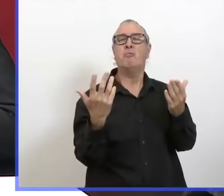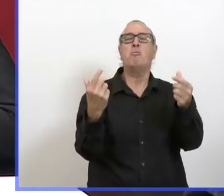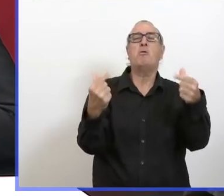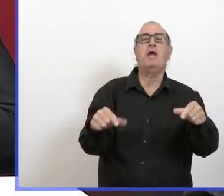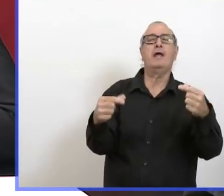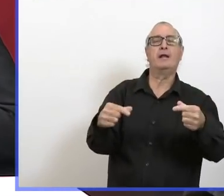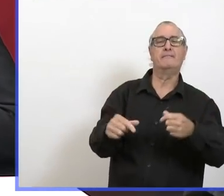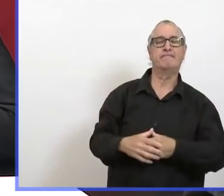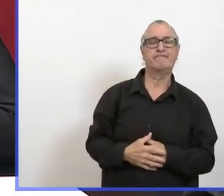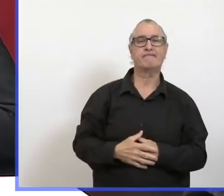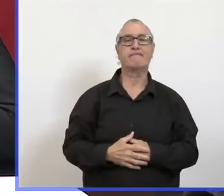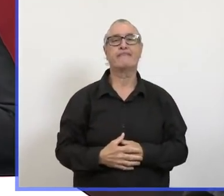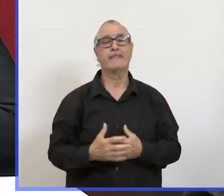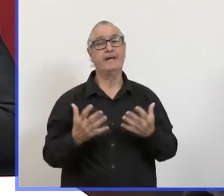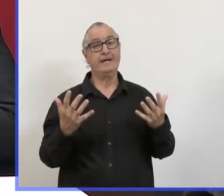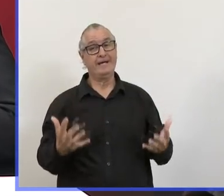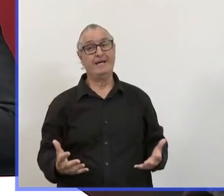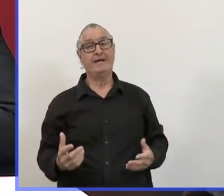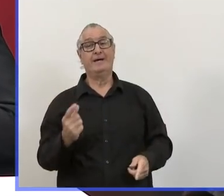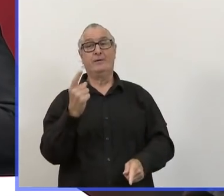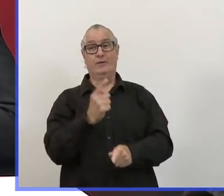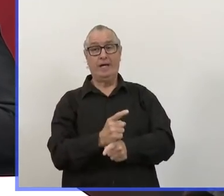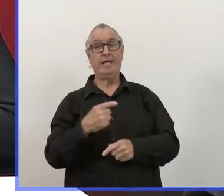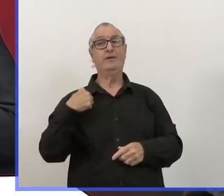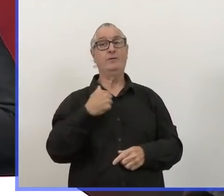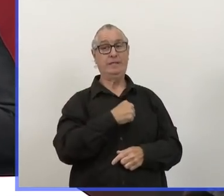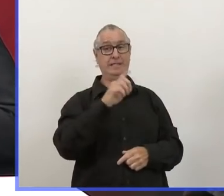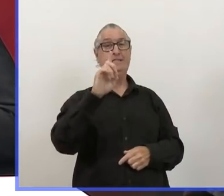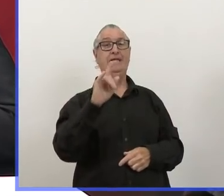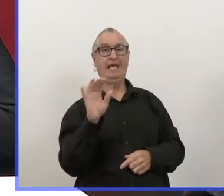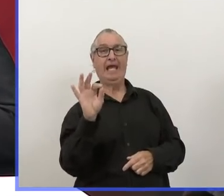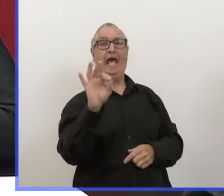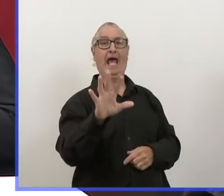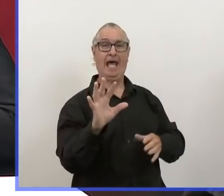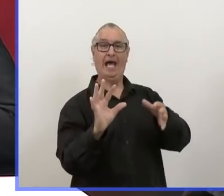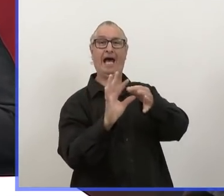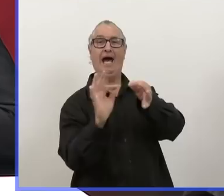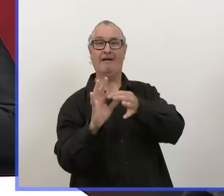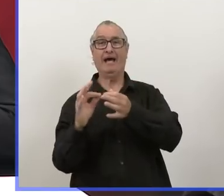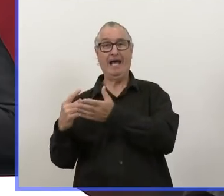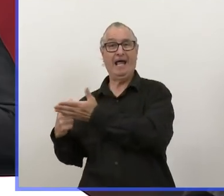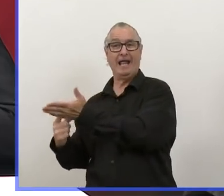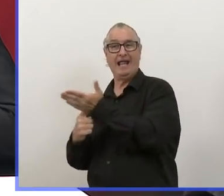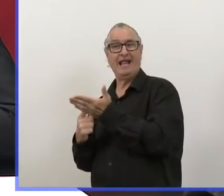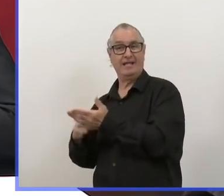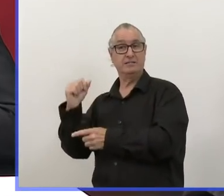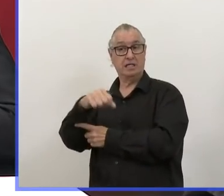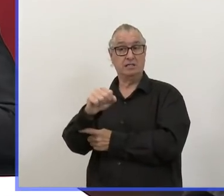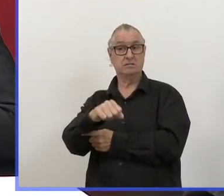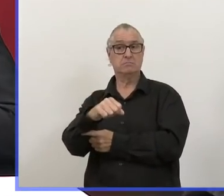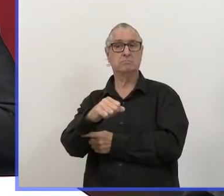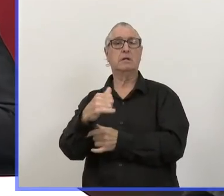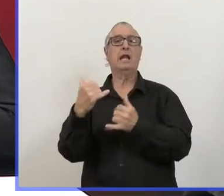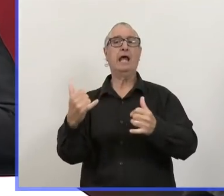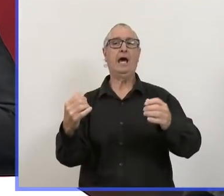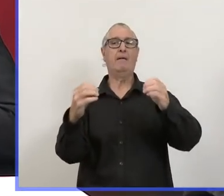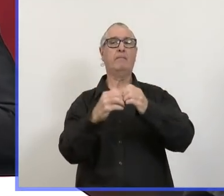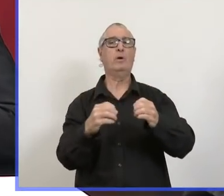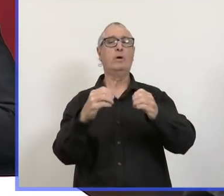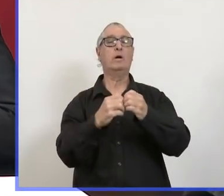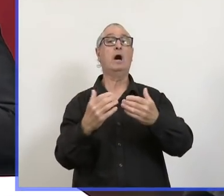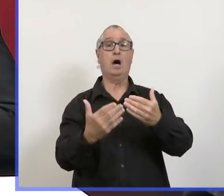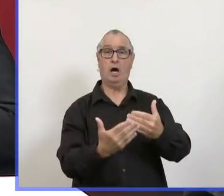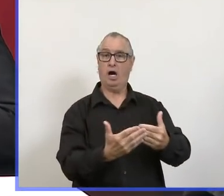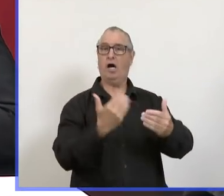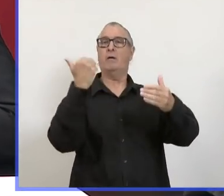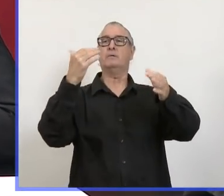it. We're finalizing some material related to that as well. So I mean, once something is finalized, we'll provide